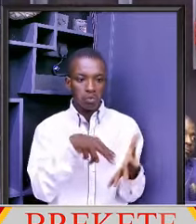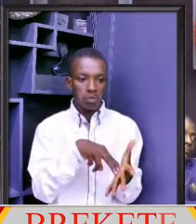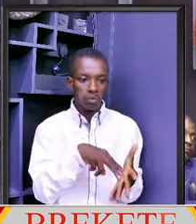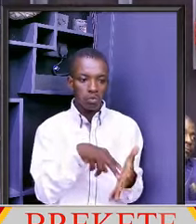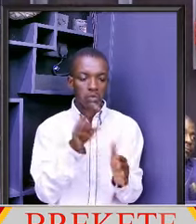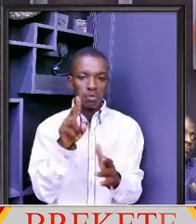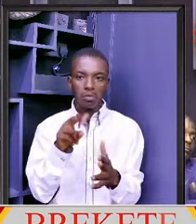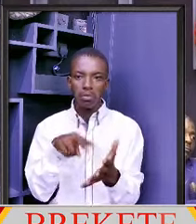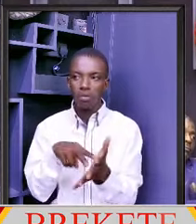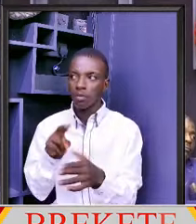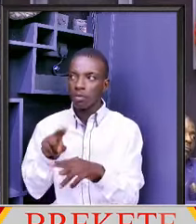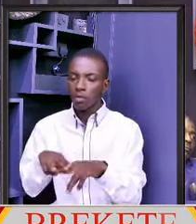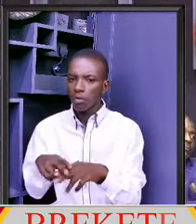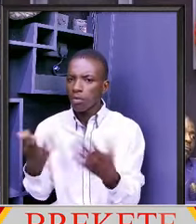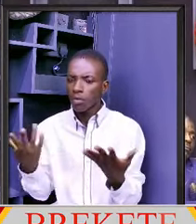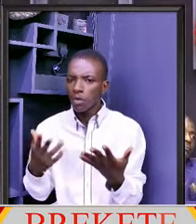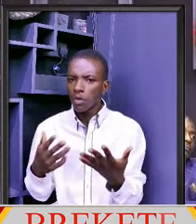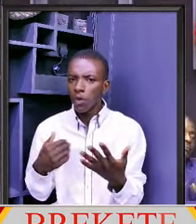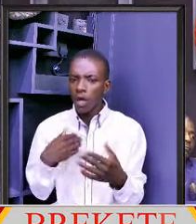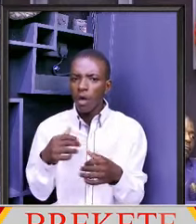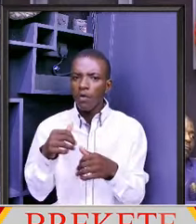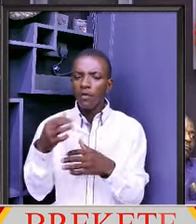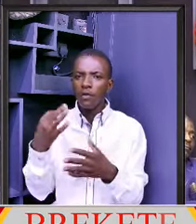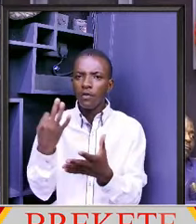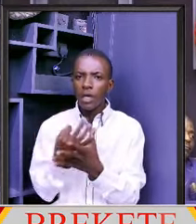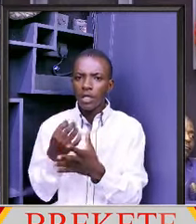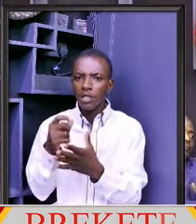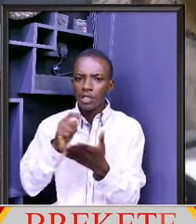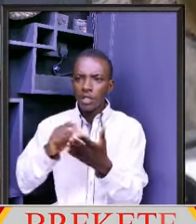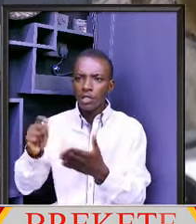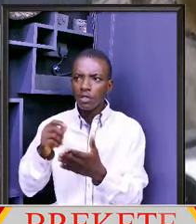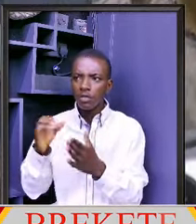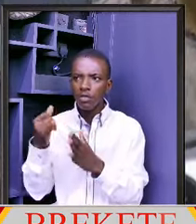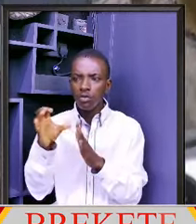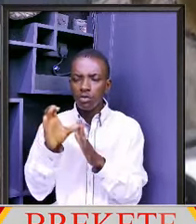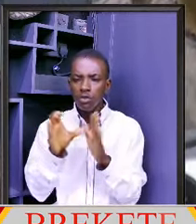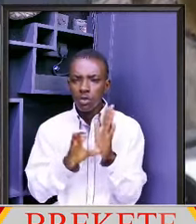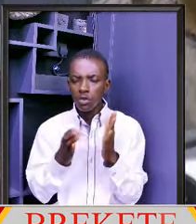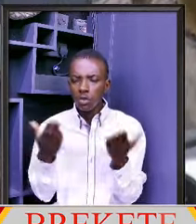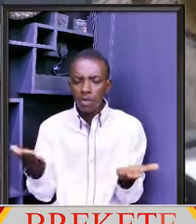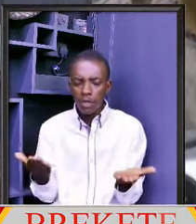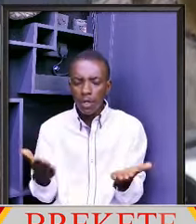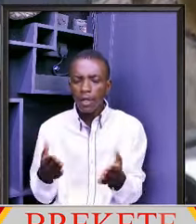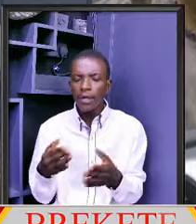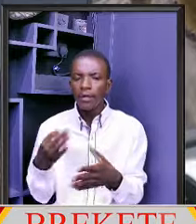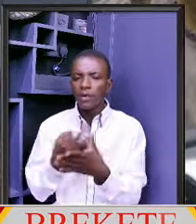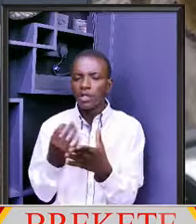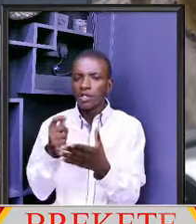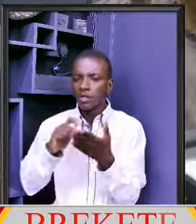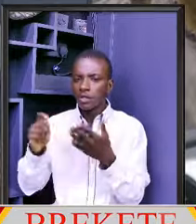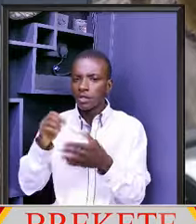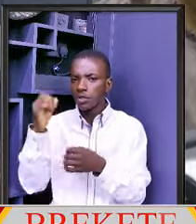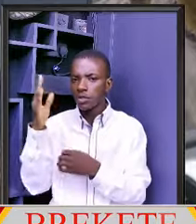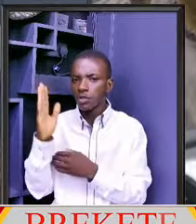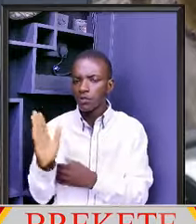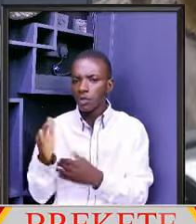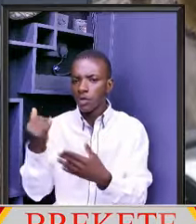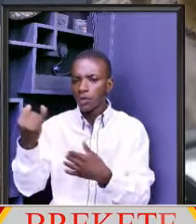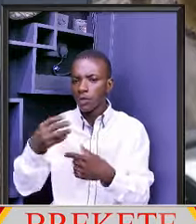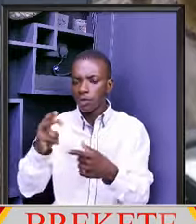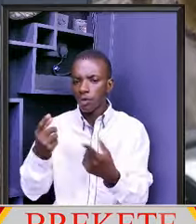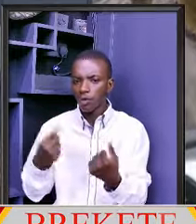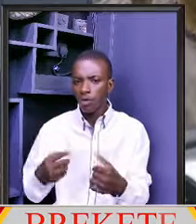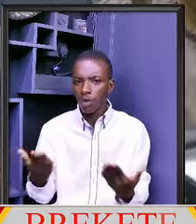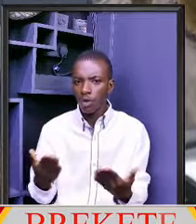here, get up here. And I said, no. We have financial secretary. The constitution is here. The financial secretary, if by the grace of God invite them come